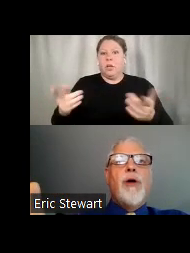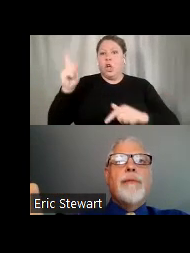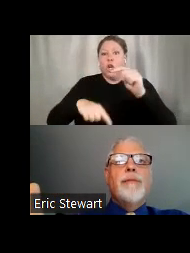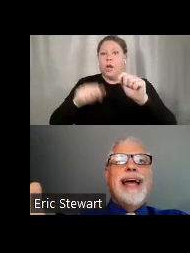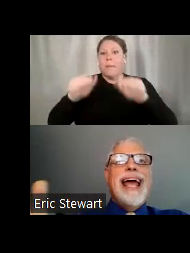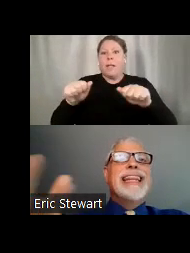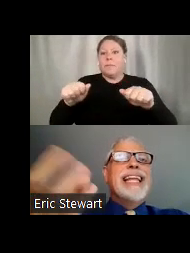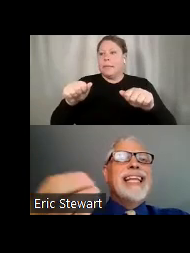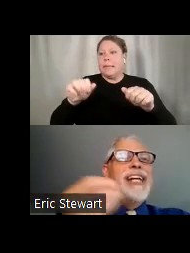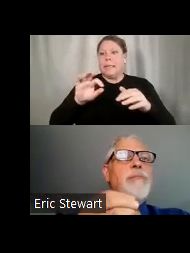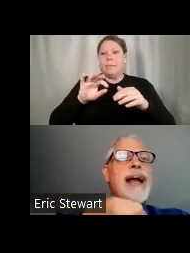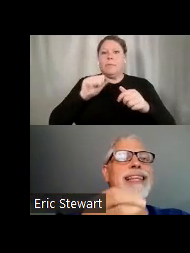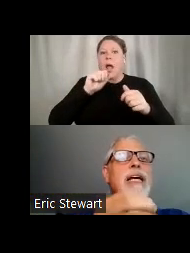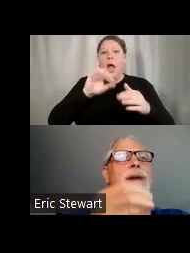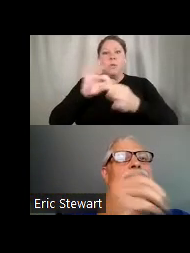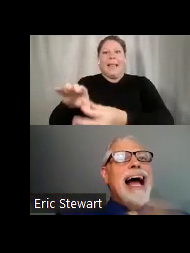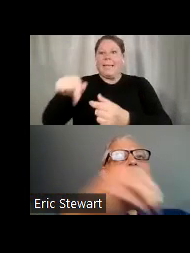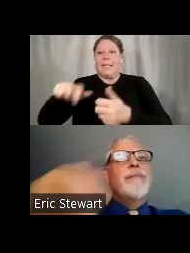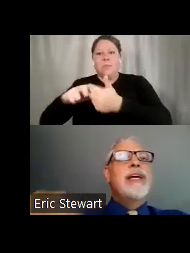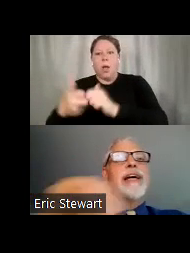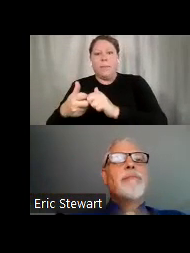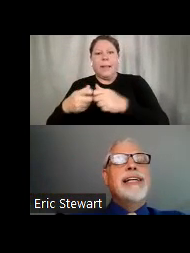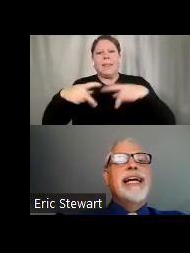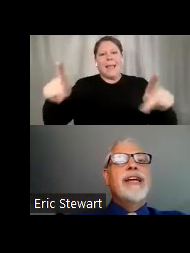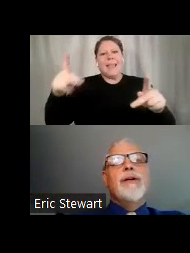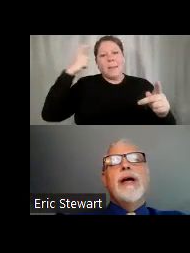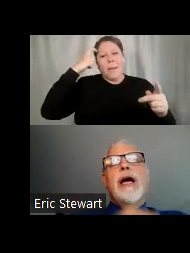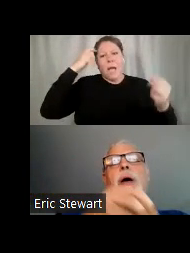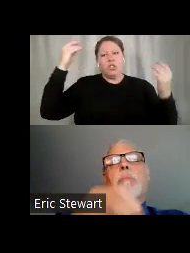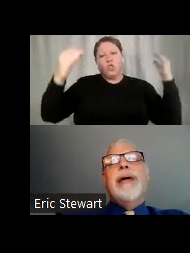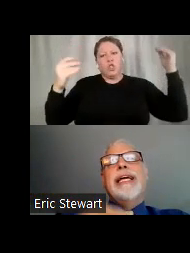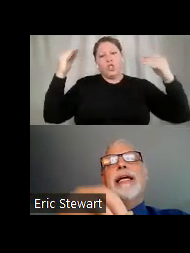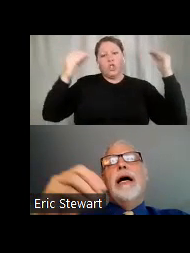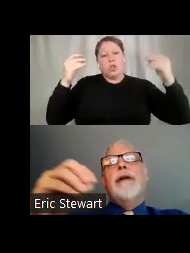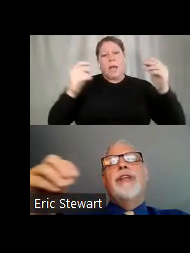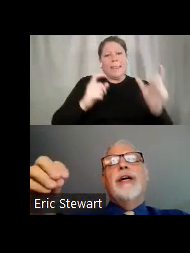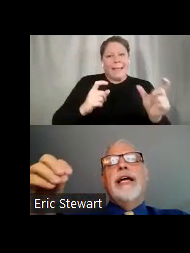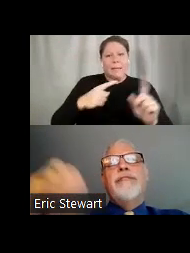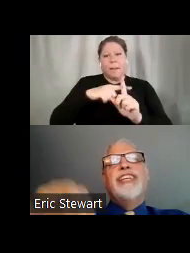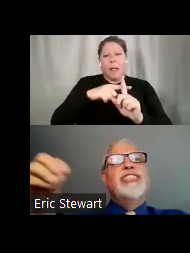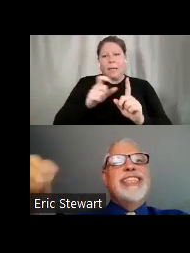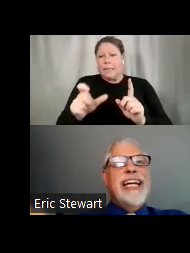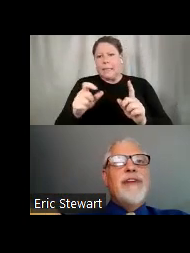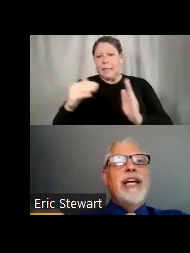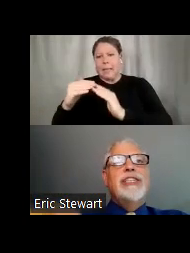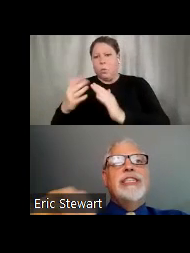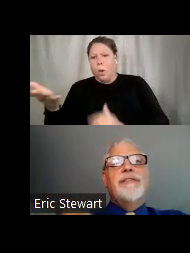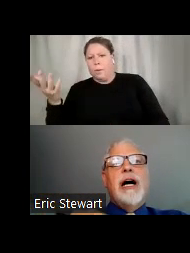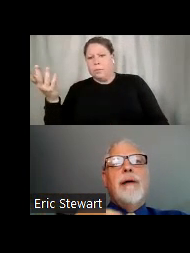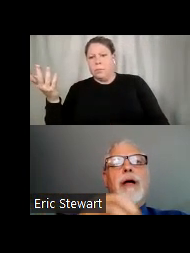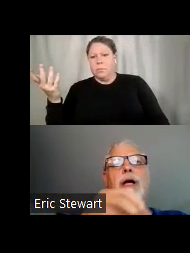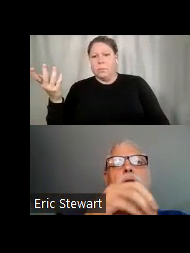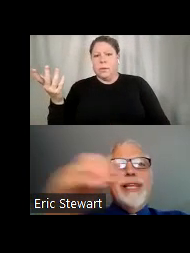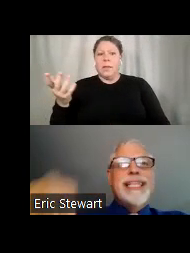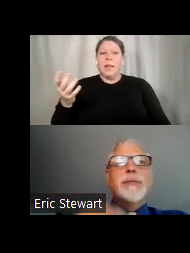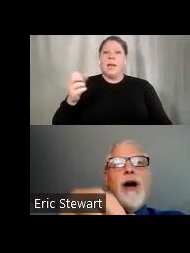associated with your problem, and then let your mind think about how they can be combined together. many of the inventions and innovations have